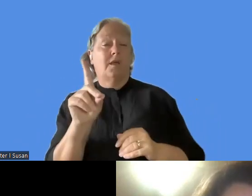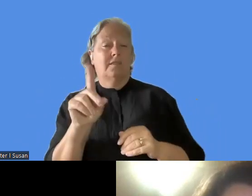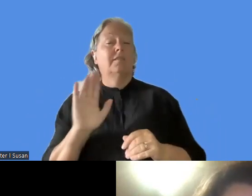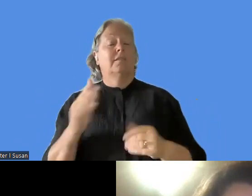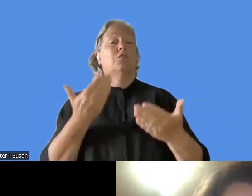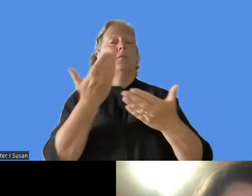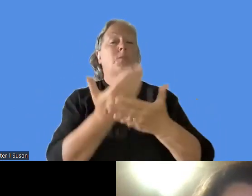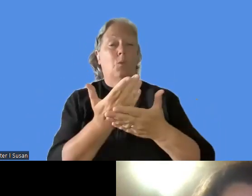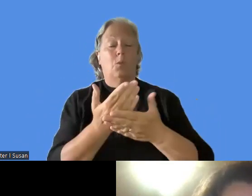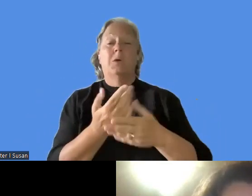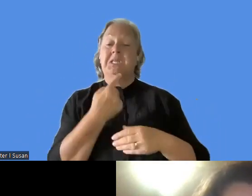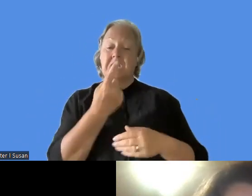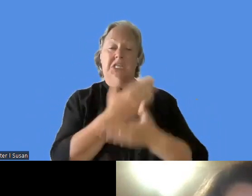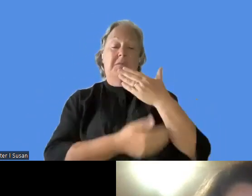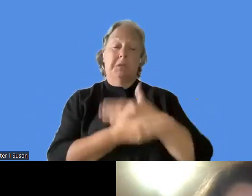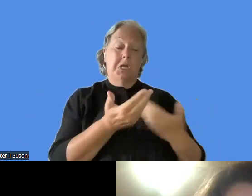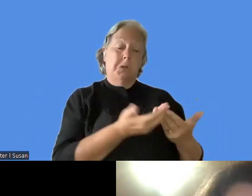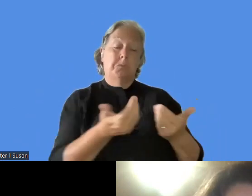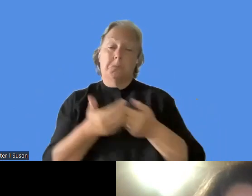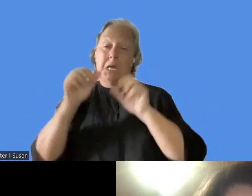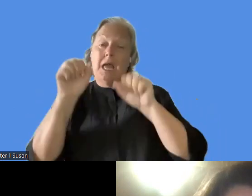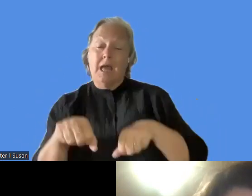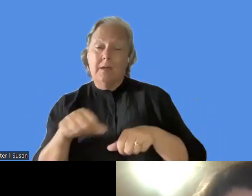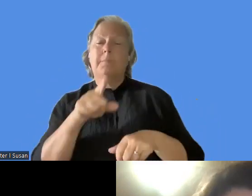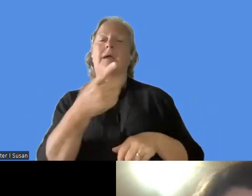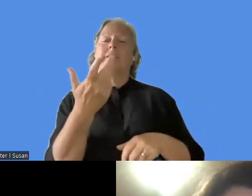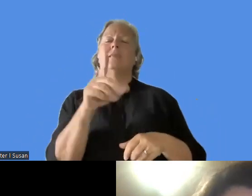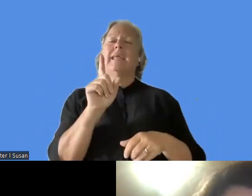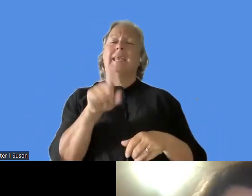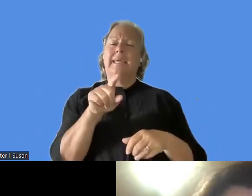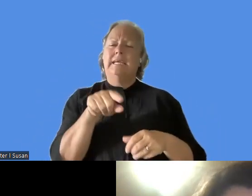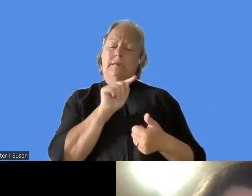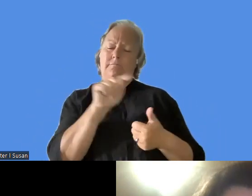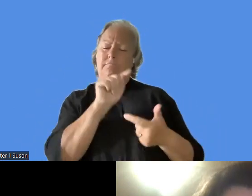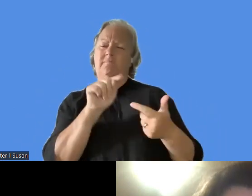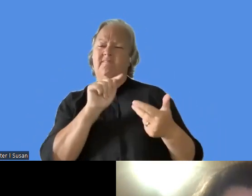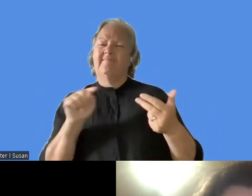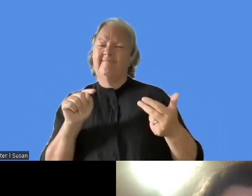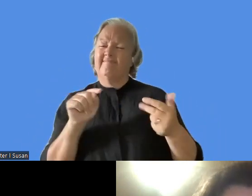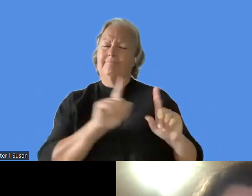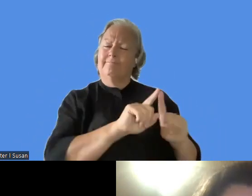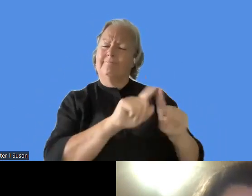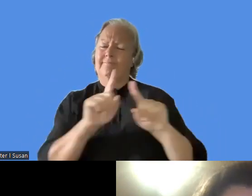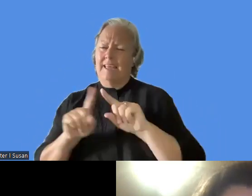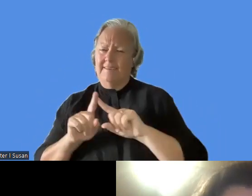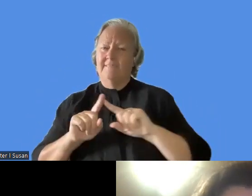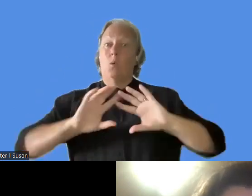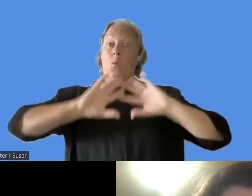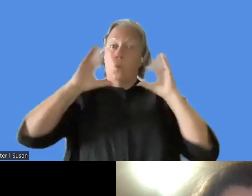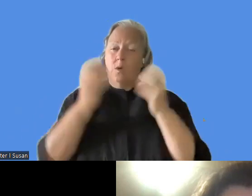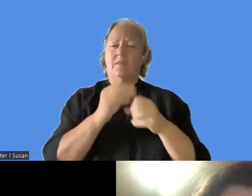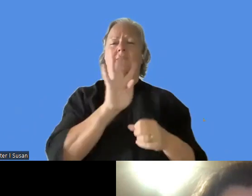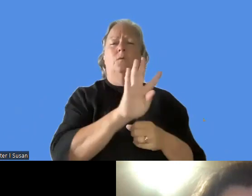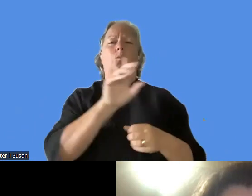is possible using a variety of surveys and censuses for 41 countries. In the